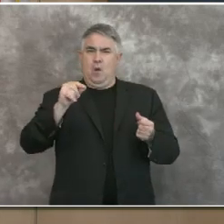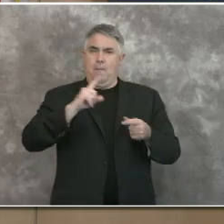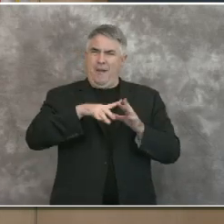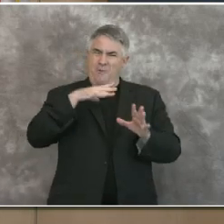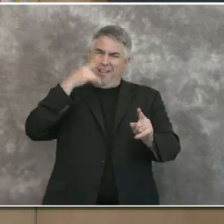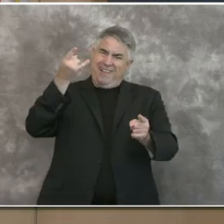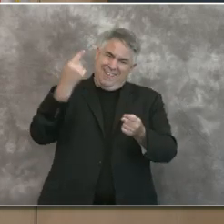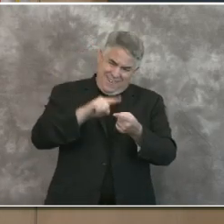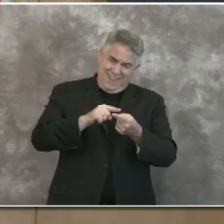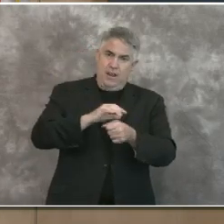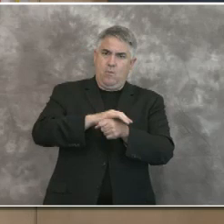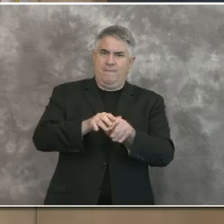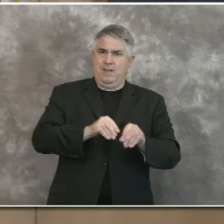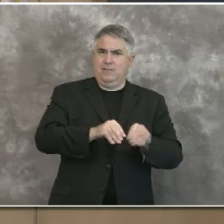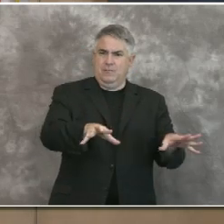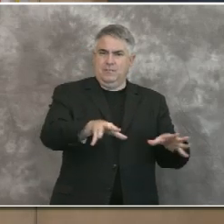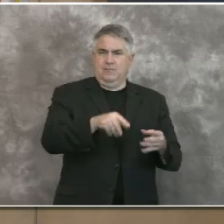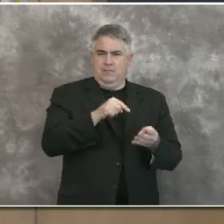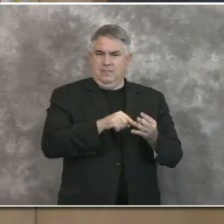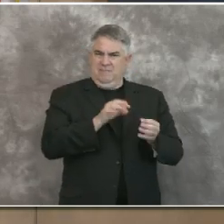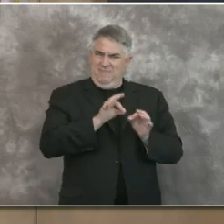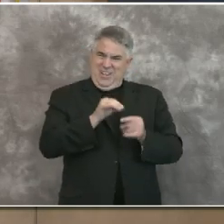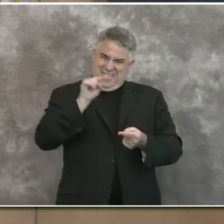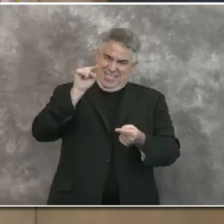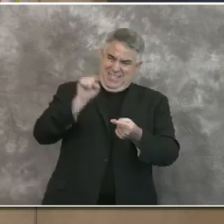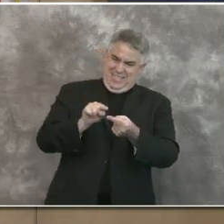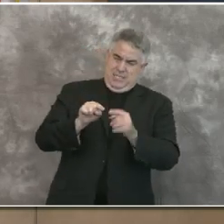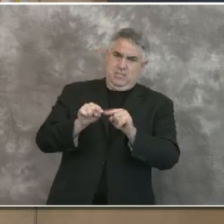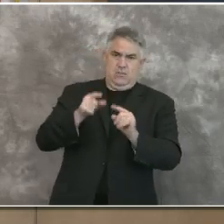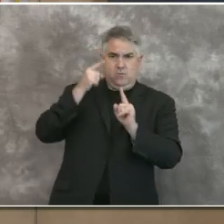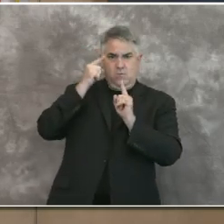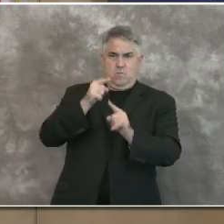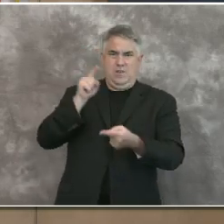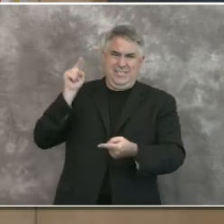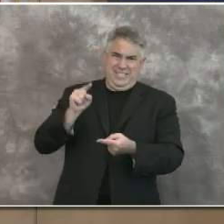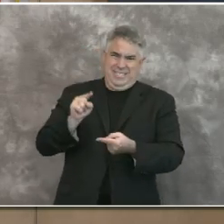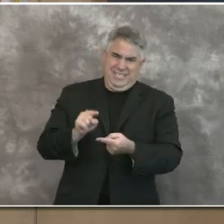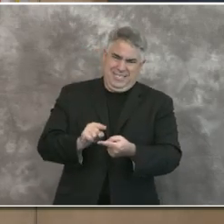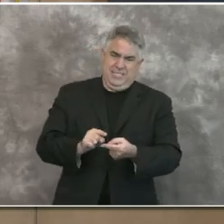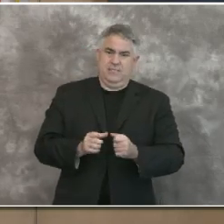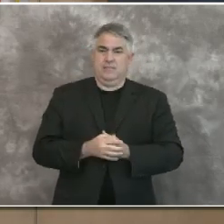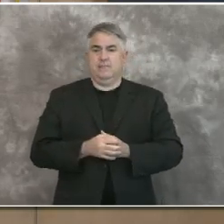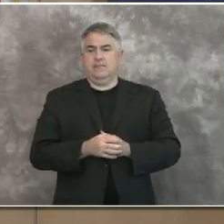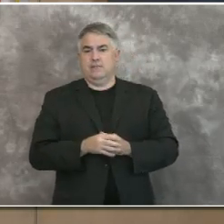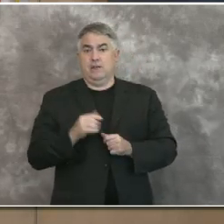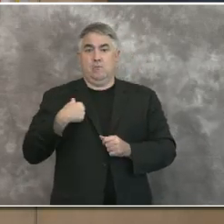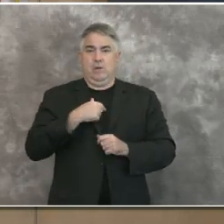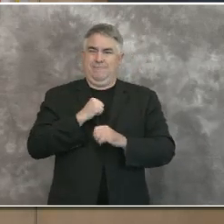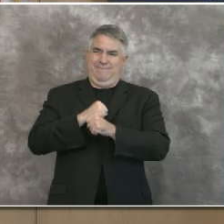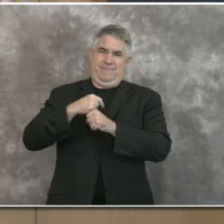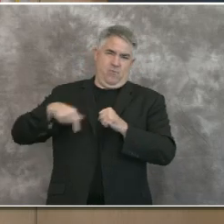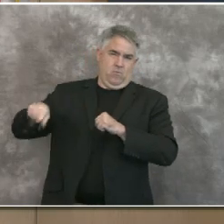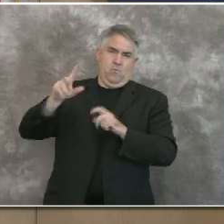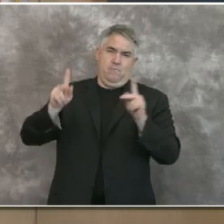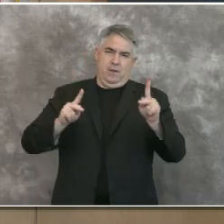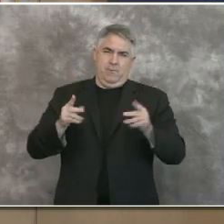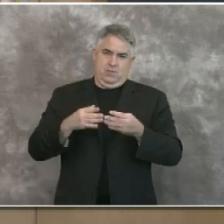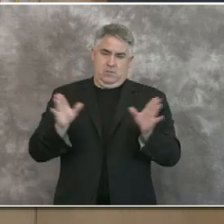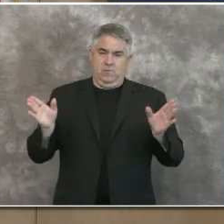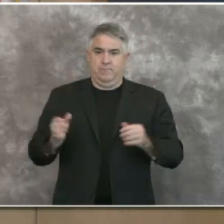the risk. And when all four are used together, it does provide significant protections. I know that the face coverings